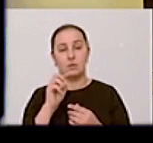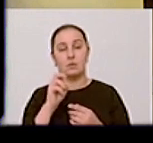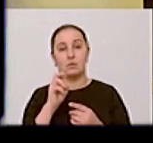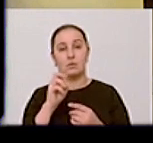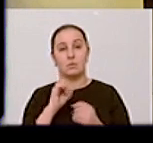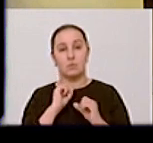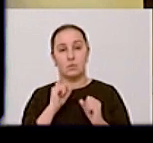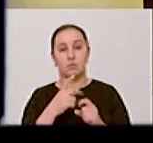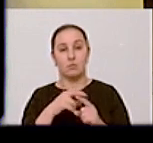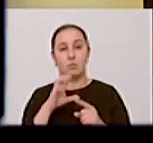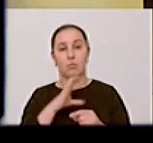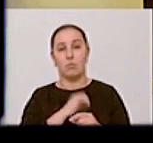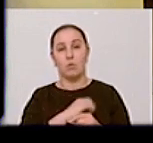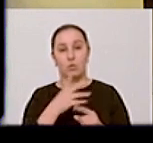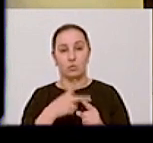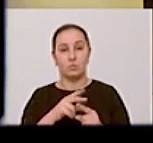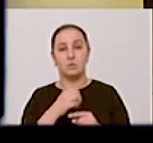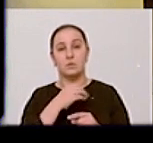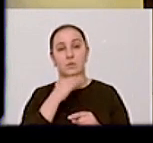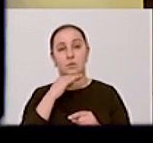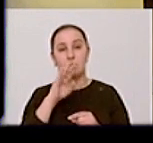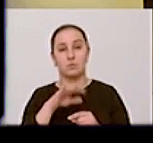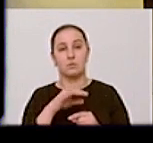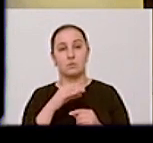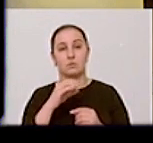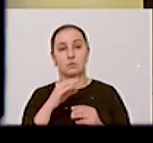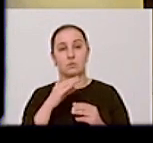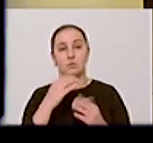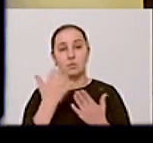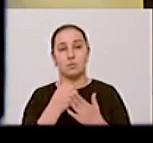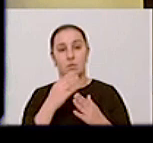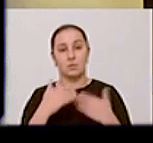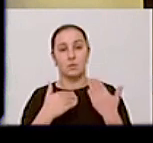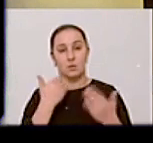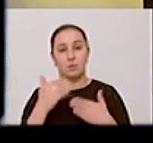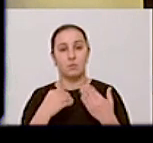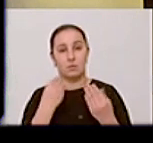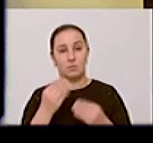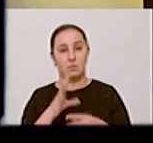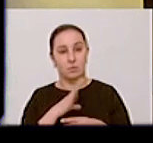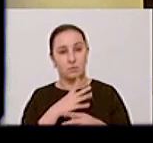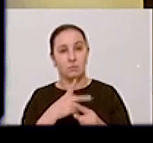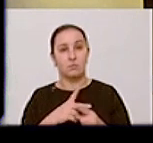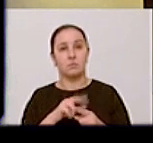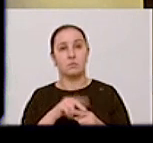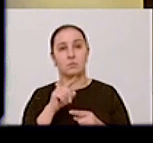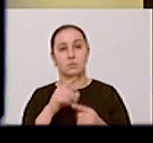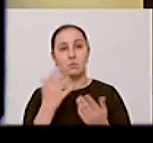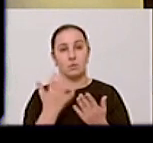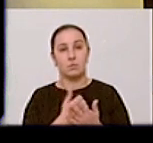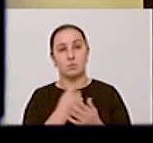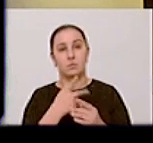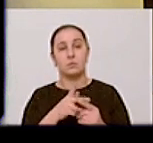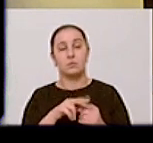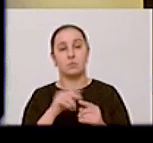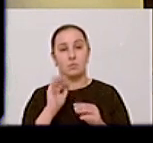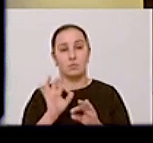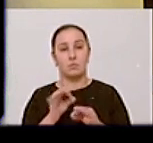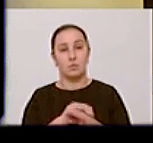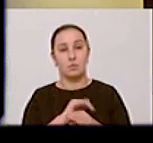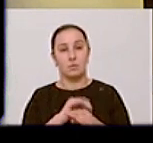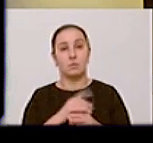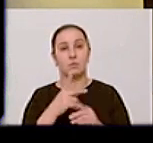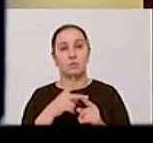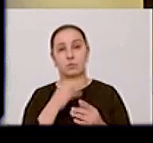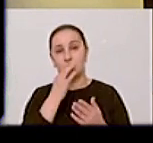ham boy uchun yetarli samara beradigan maslahatlar bergan edi. Topdingizmi? Barakalla.